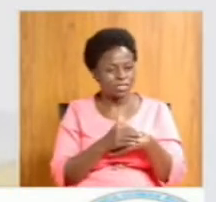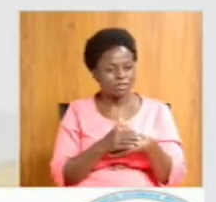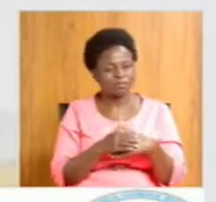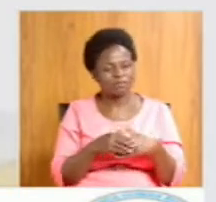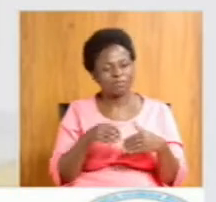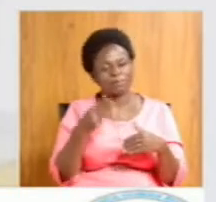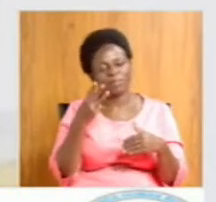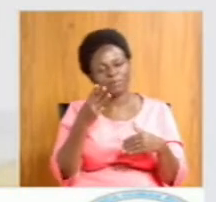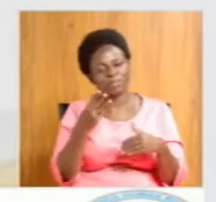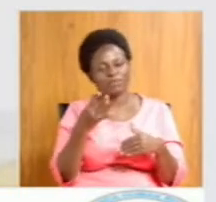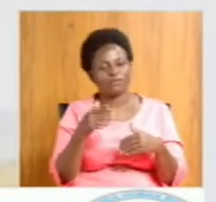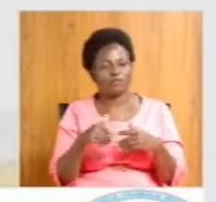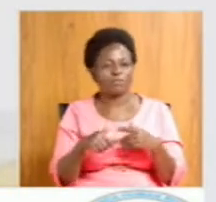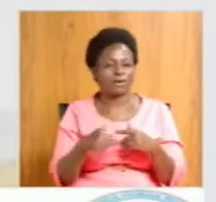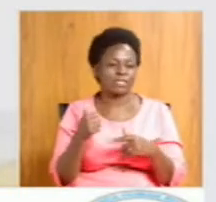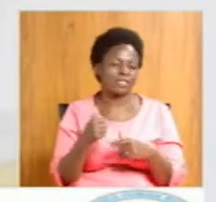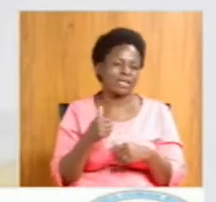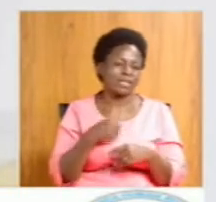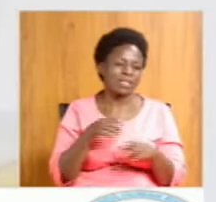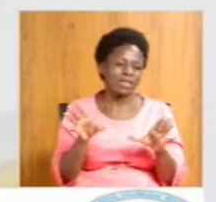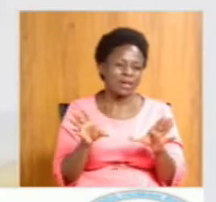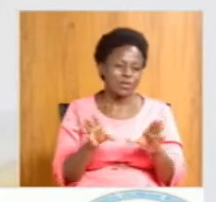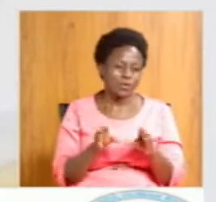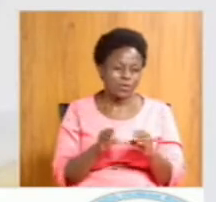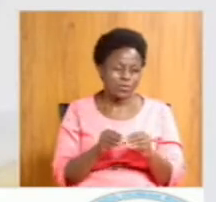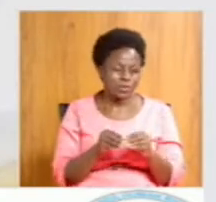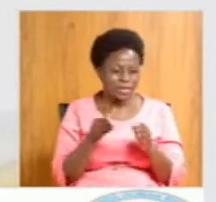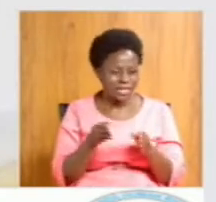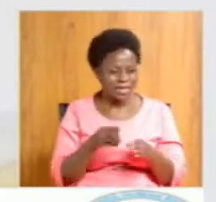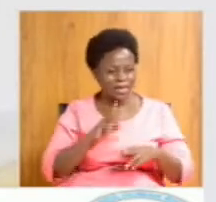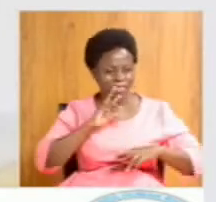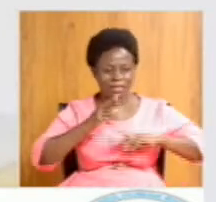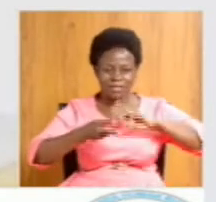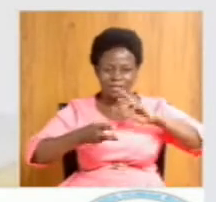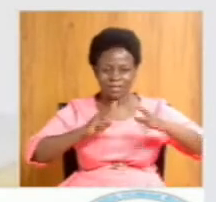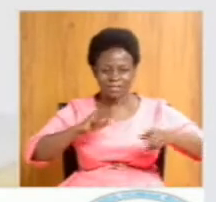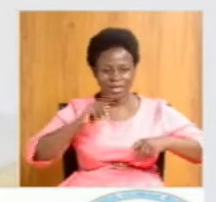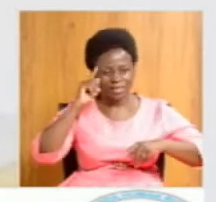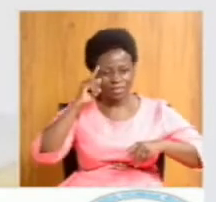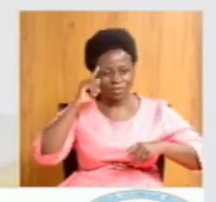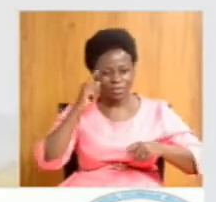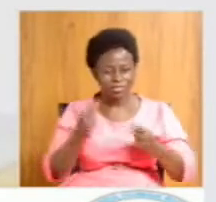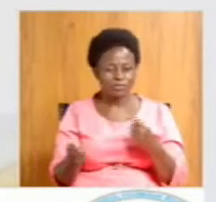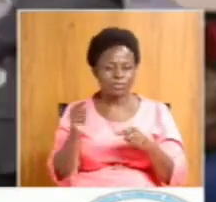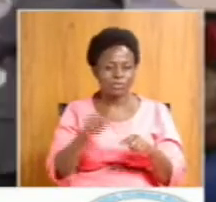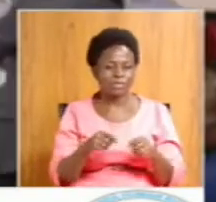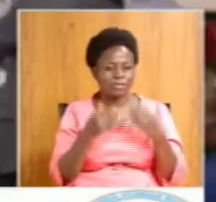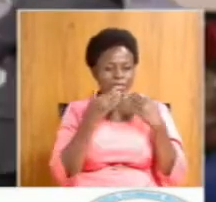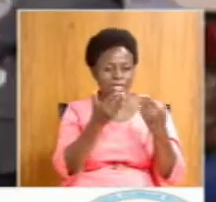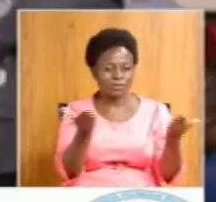days or three months. I think I'd love to conclude here and then respond to other thoughts that could come in. Thank you.